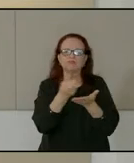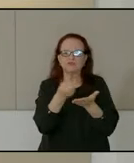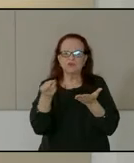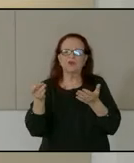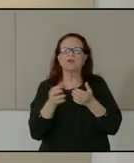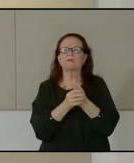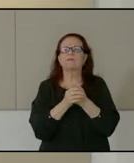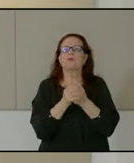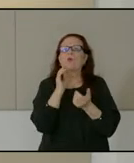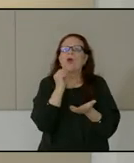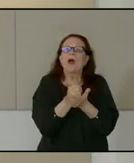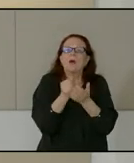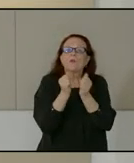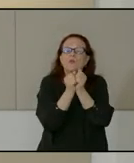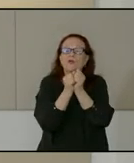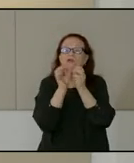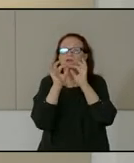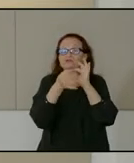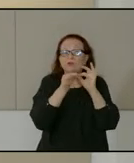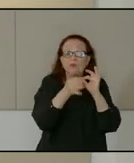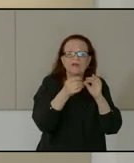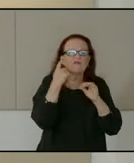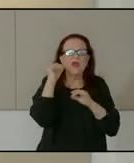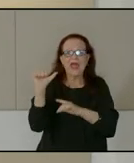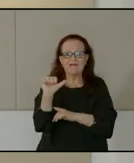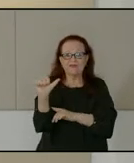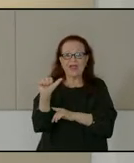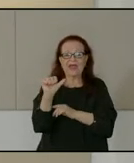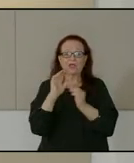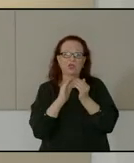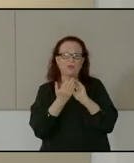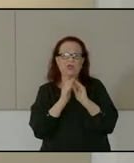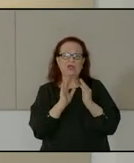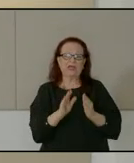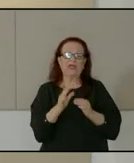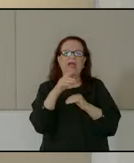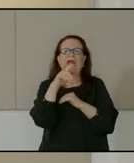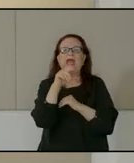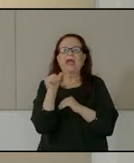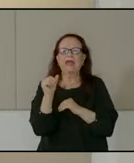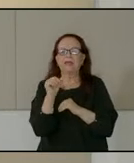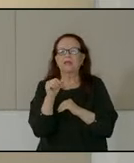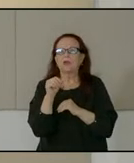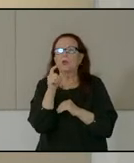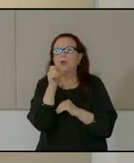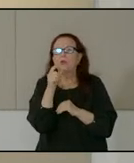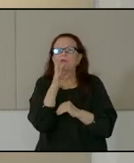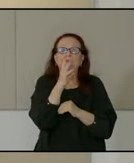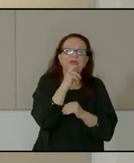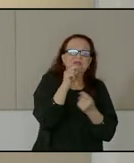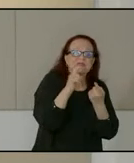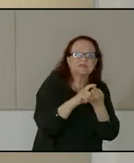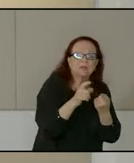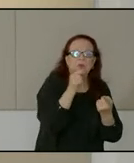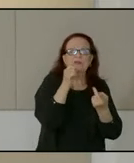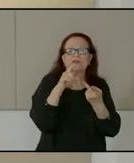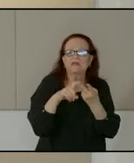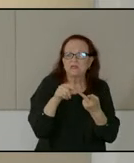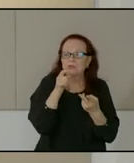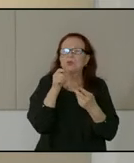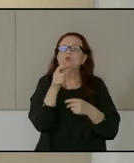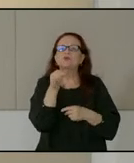with translation for the Afghan community, you know, and identifying who speaks Pashto and Dari, right? Who are the experts in this language?